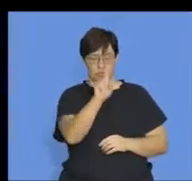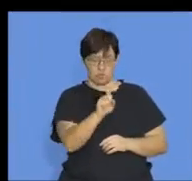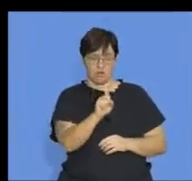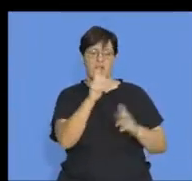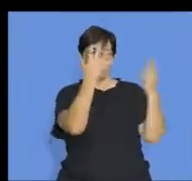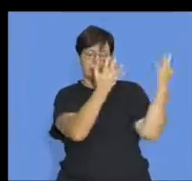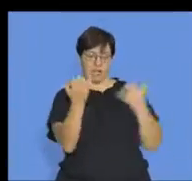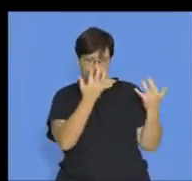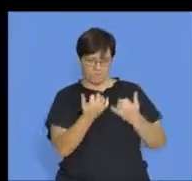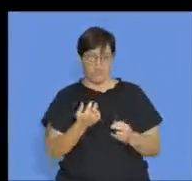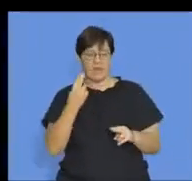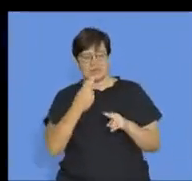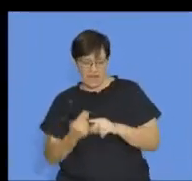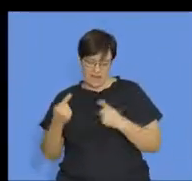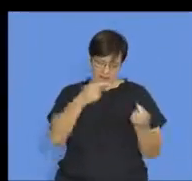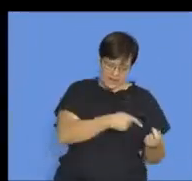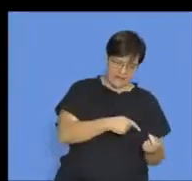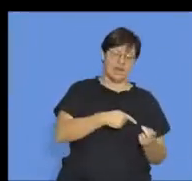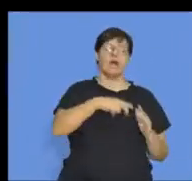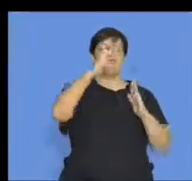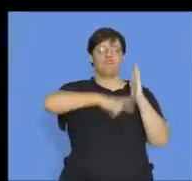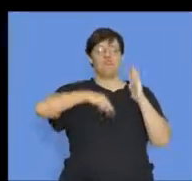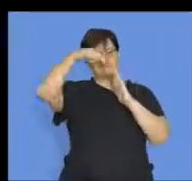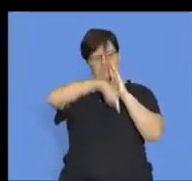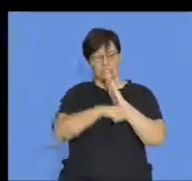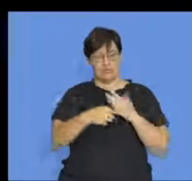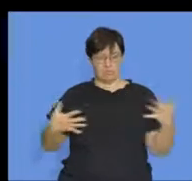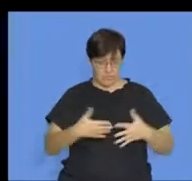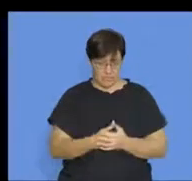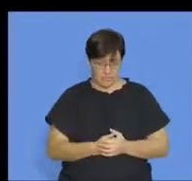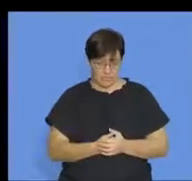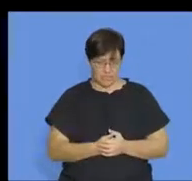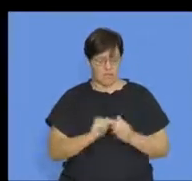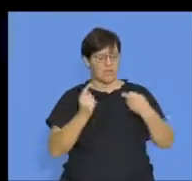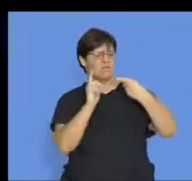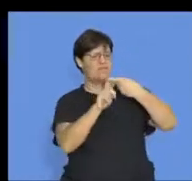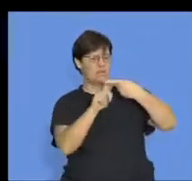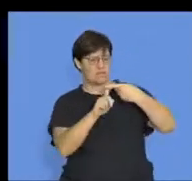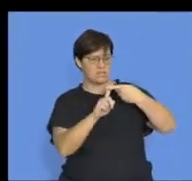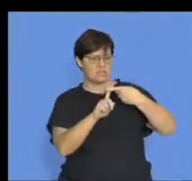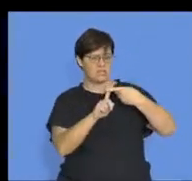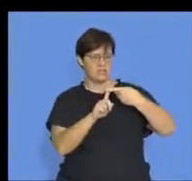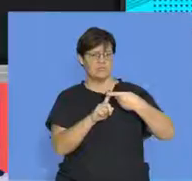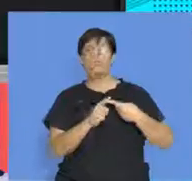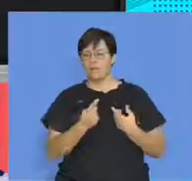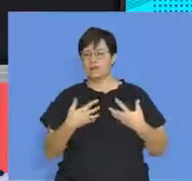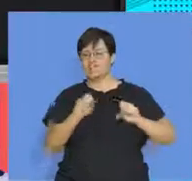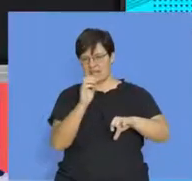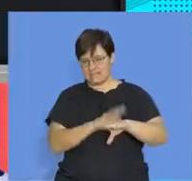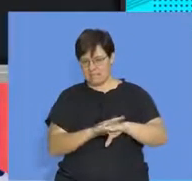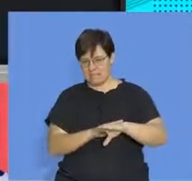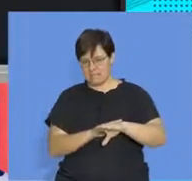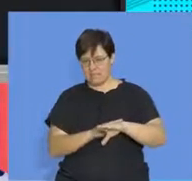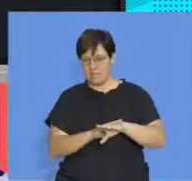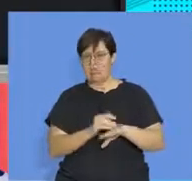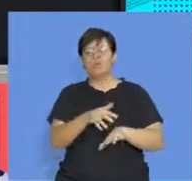calculations, and then we're going to read the information in more detail. So the very first calculation is going to take us a bit of time. I'm going to